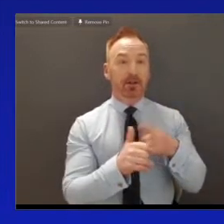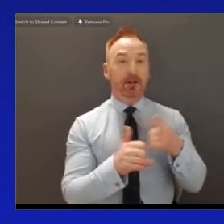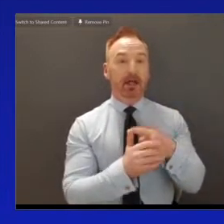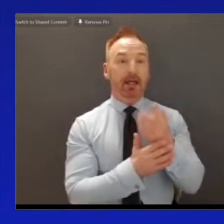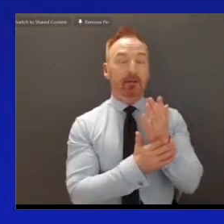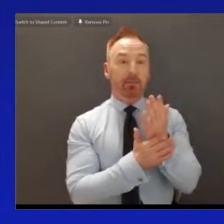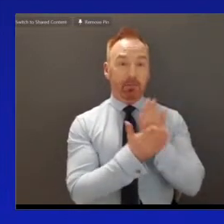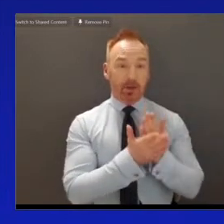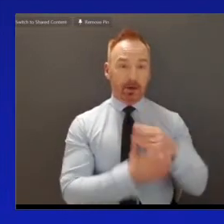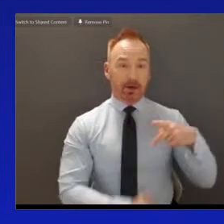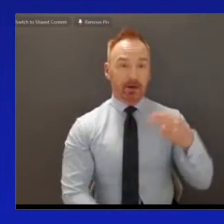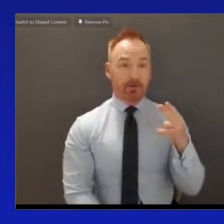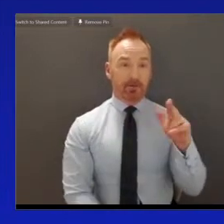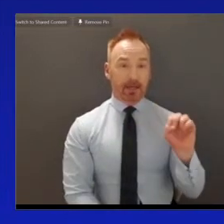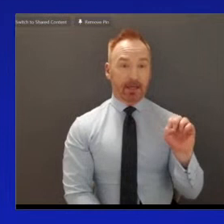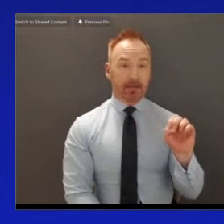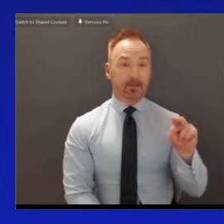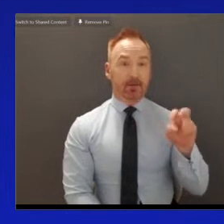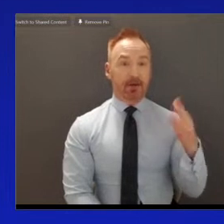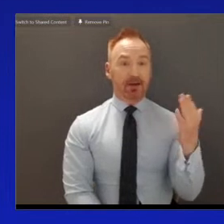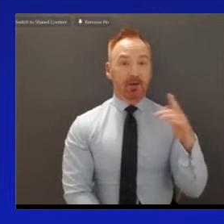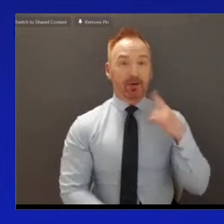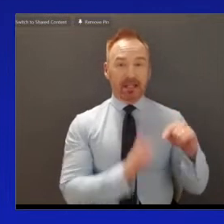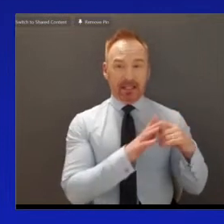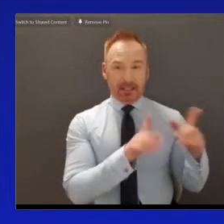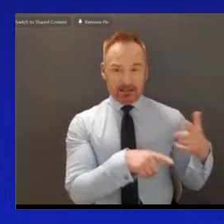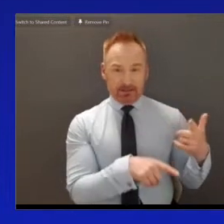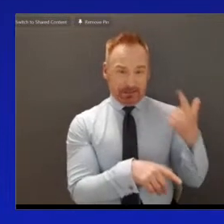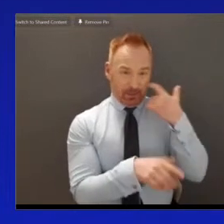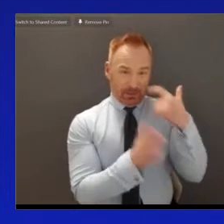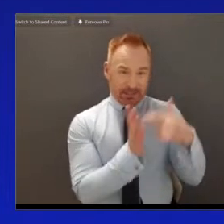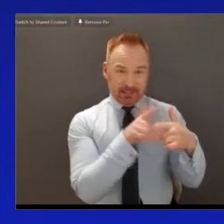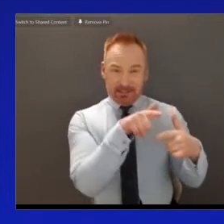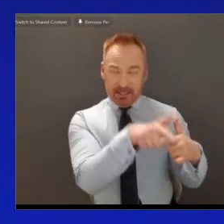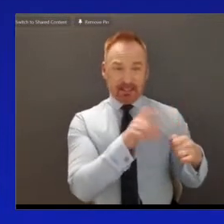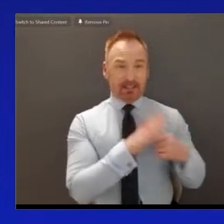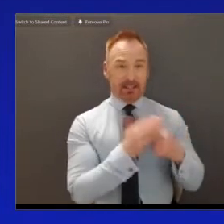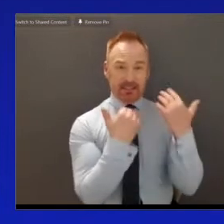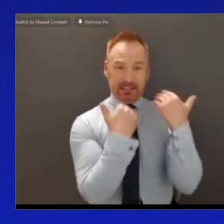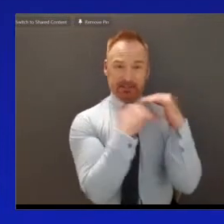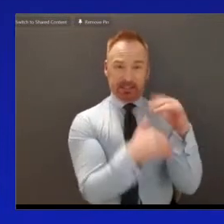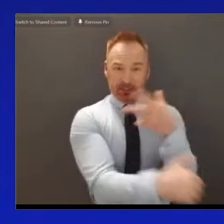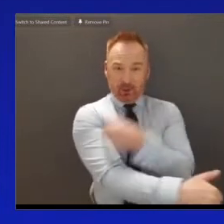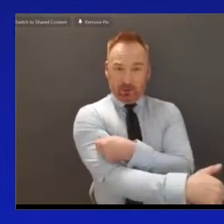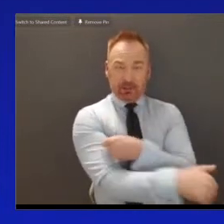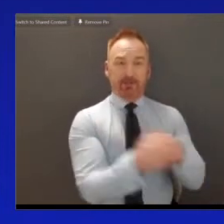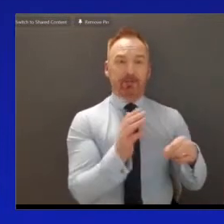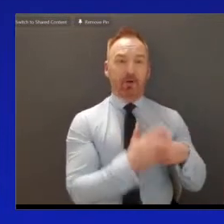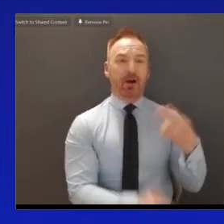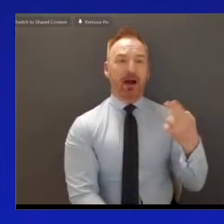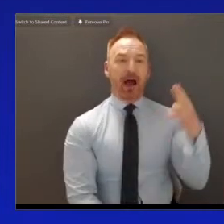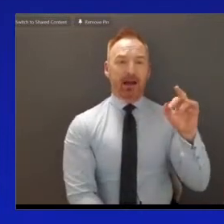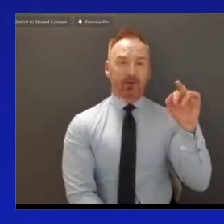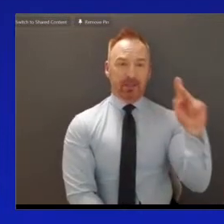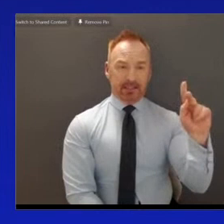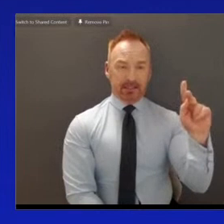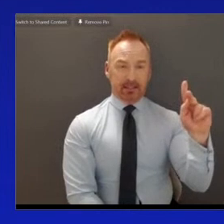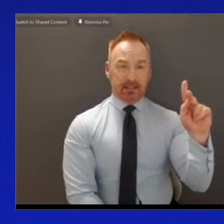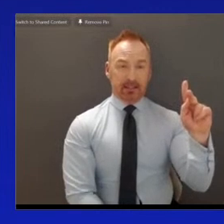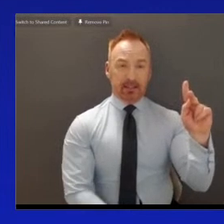is the one that we're currently under, sees limited doses of vaccine available for our highest risk residents and their caregivers